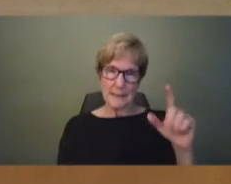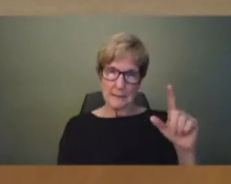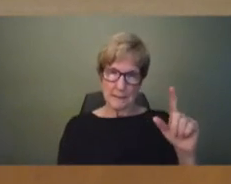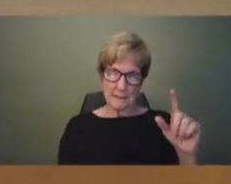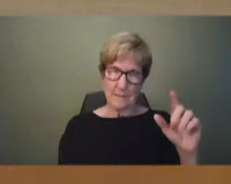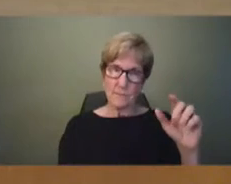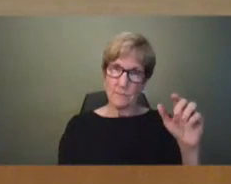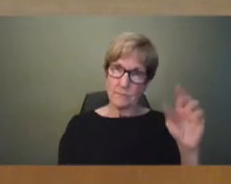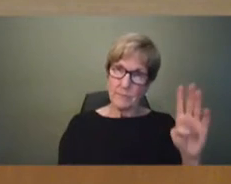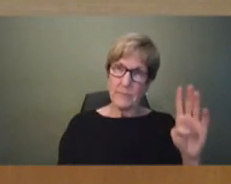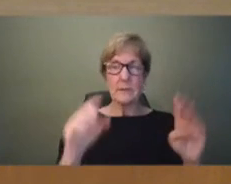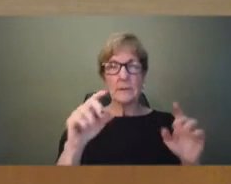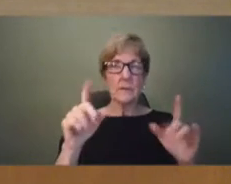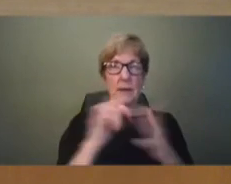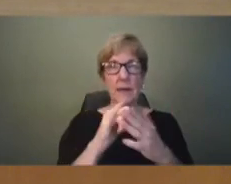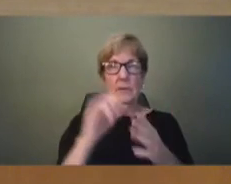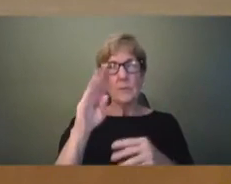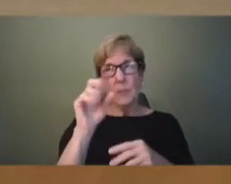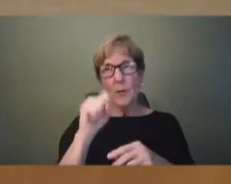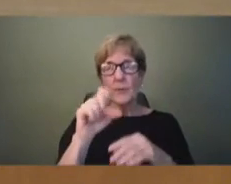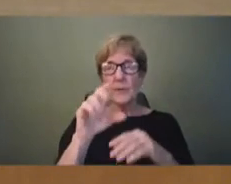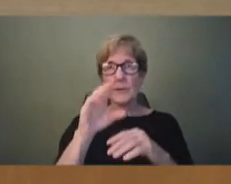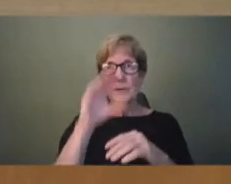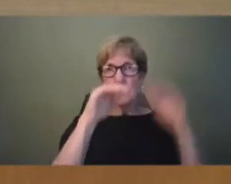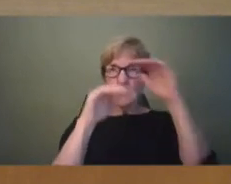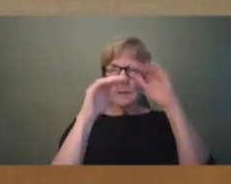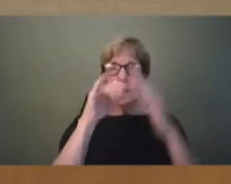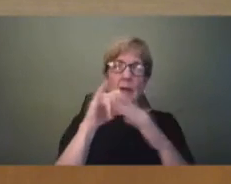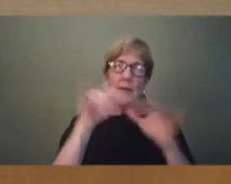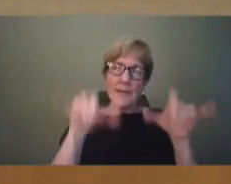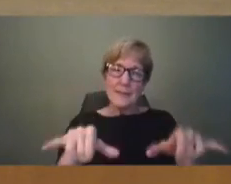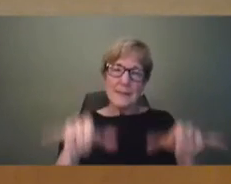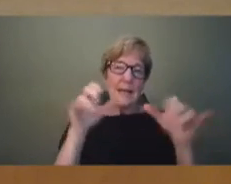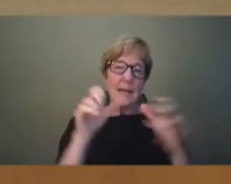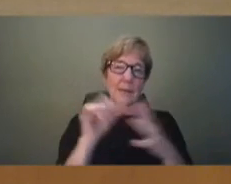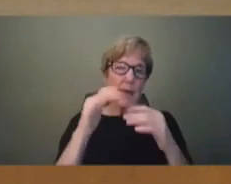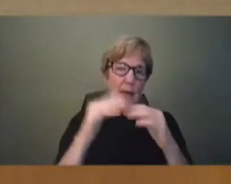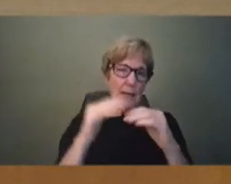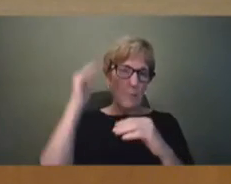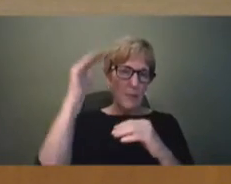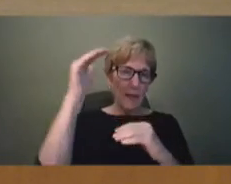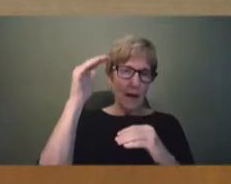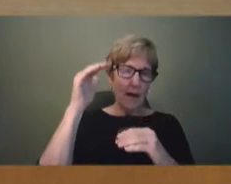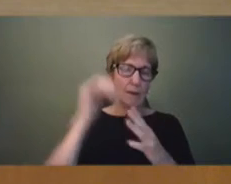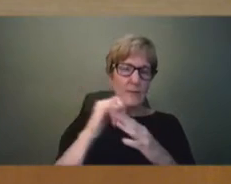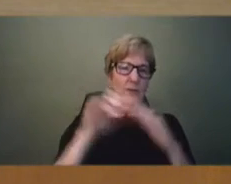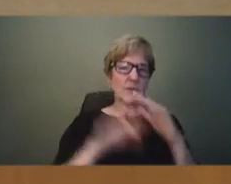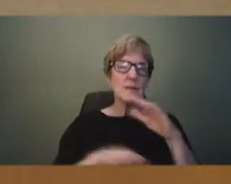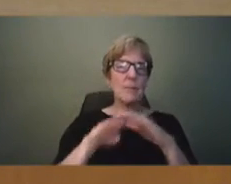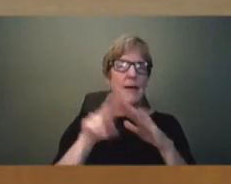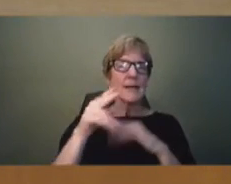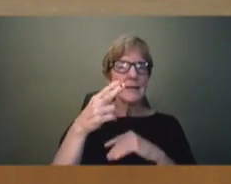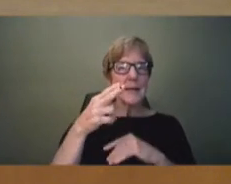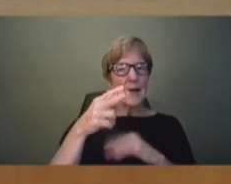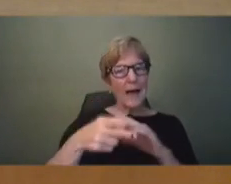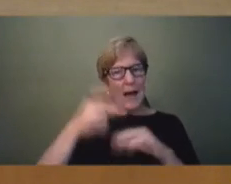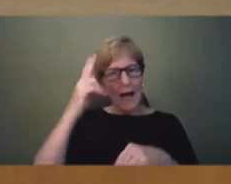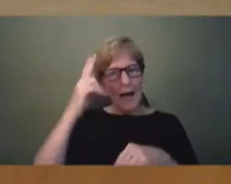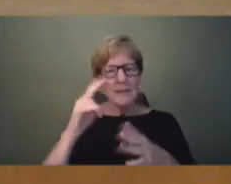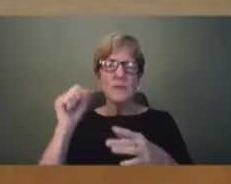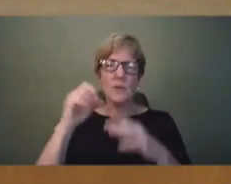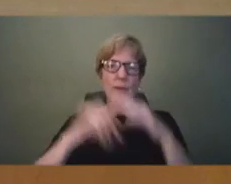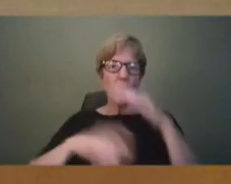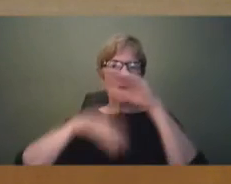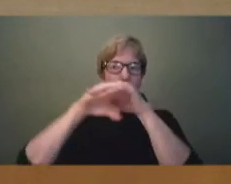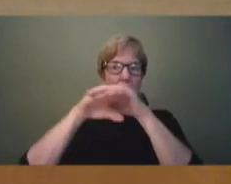the bonus tiers are are you know built in the same to get you beyond those those base Heights to those Max Heights so it's things as mentioned earlier